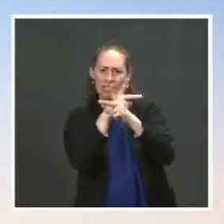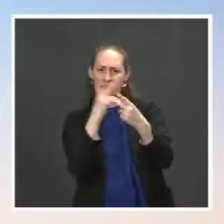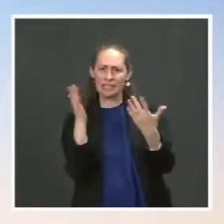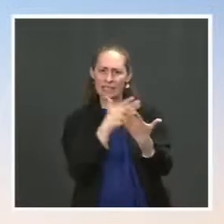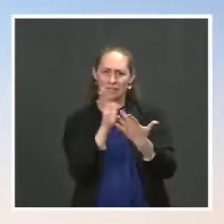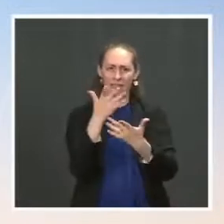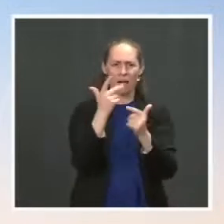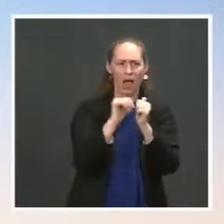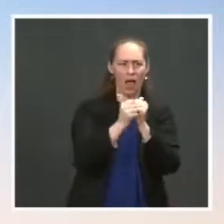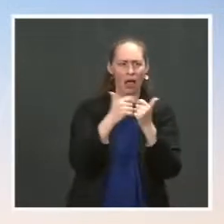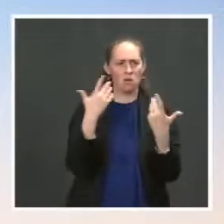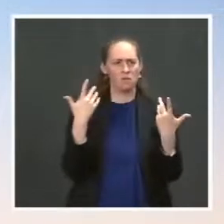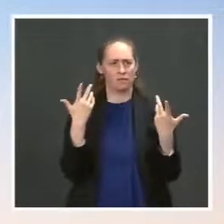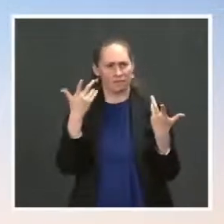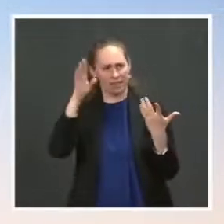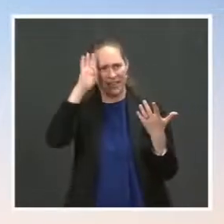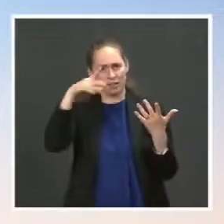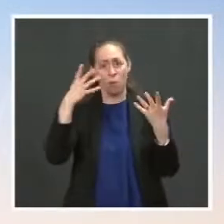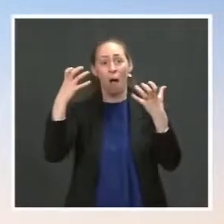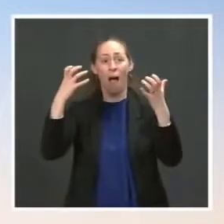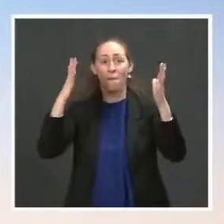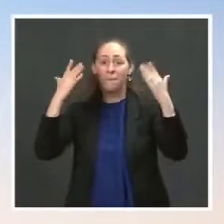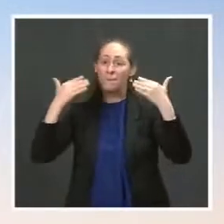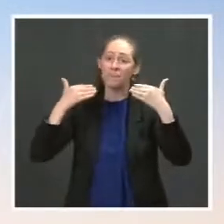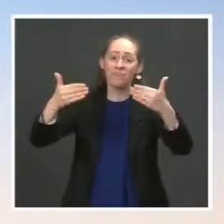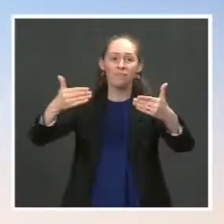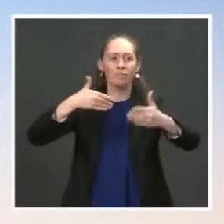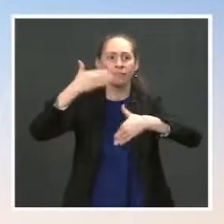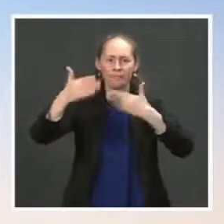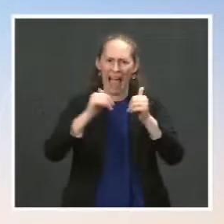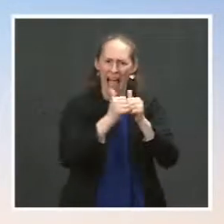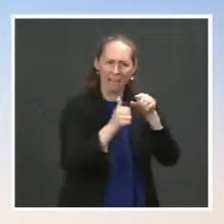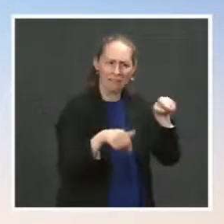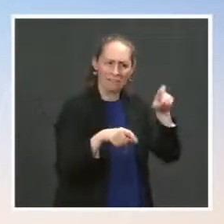ambitious plans passed? Well, first I would say that